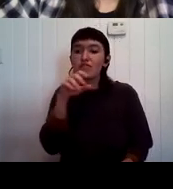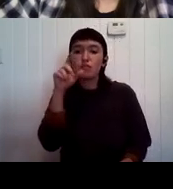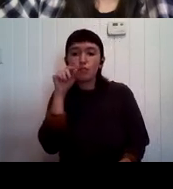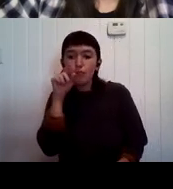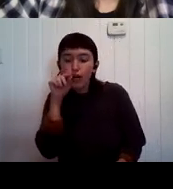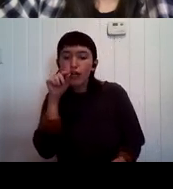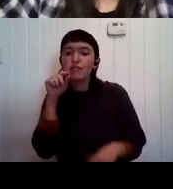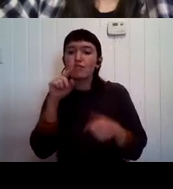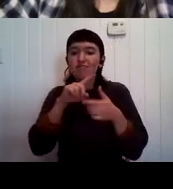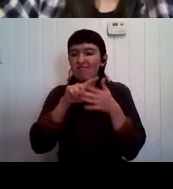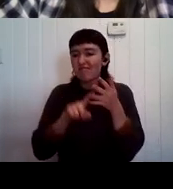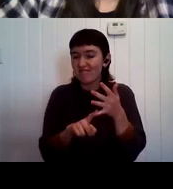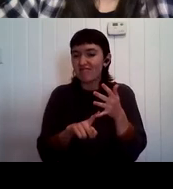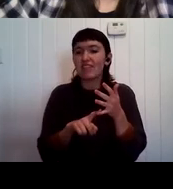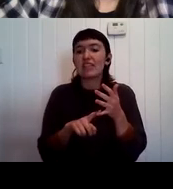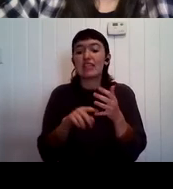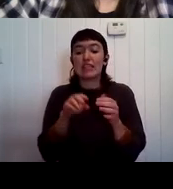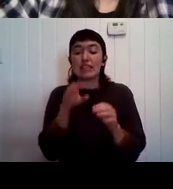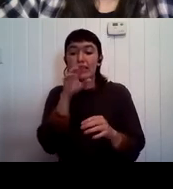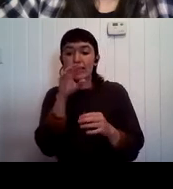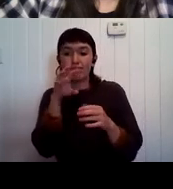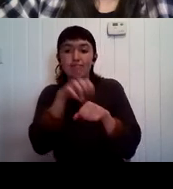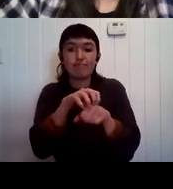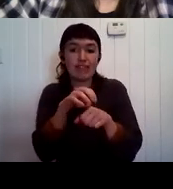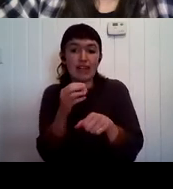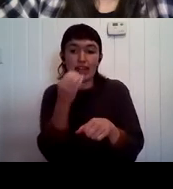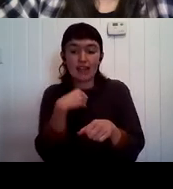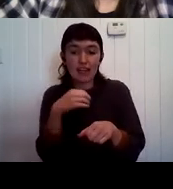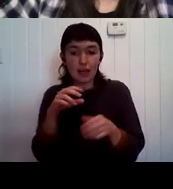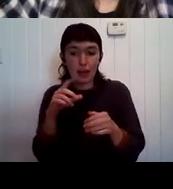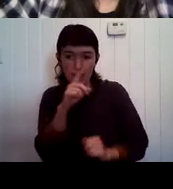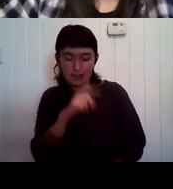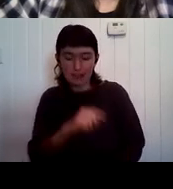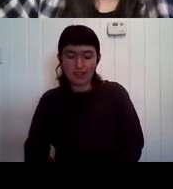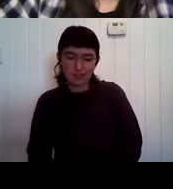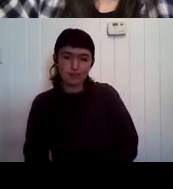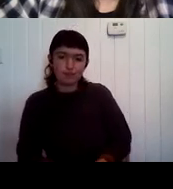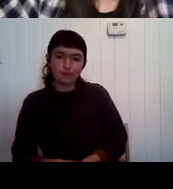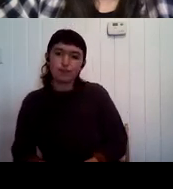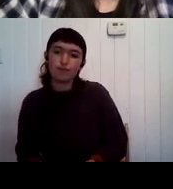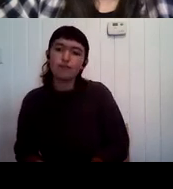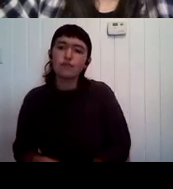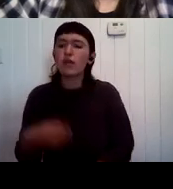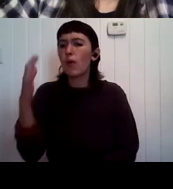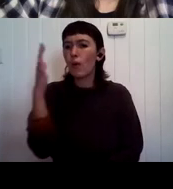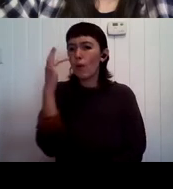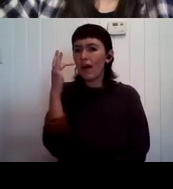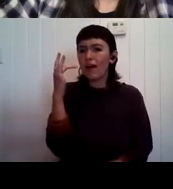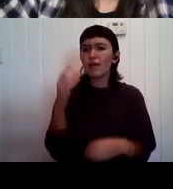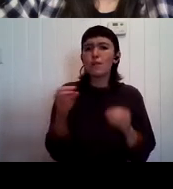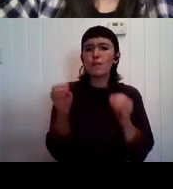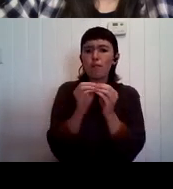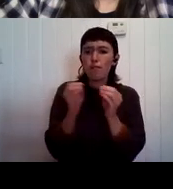Okay, so there are less trees and there are more mice. Why would there be more foxes?